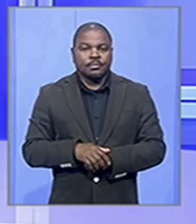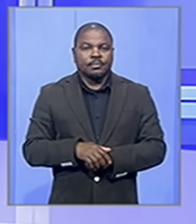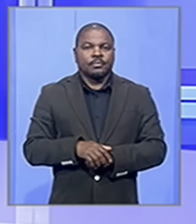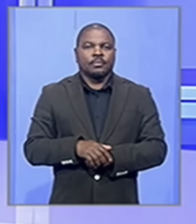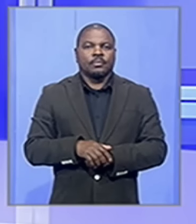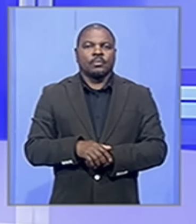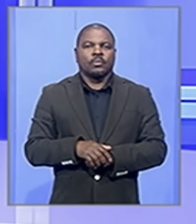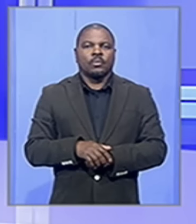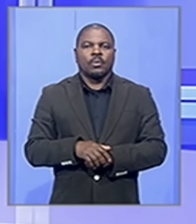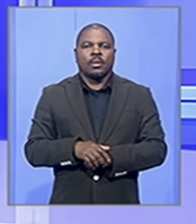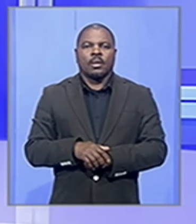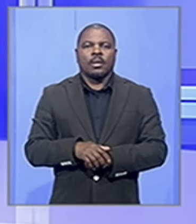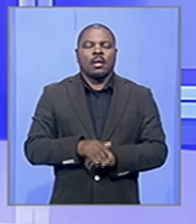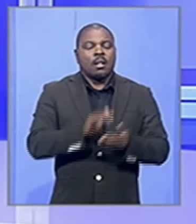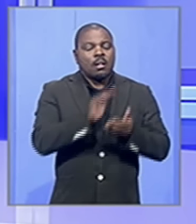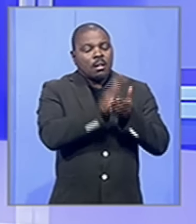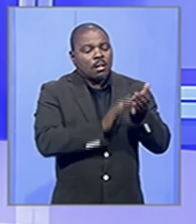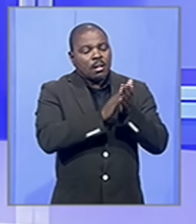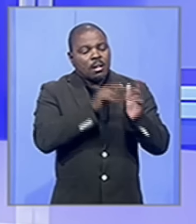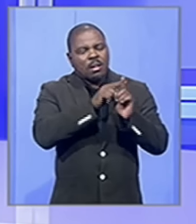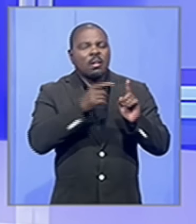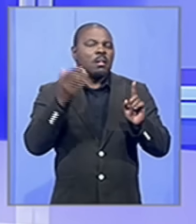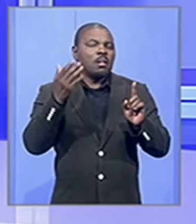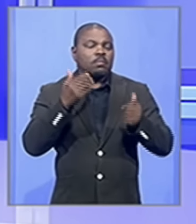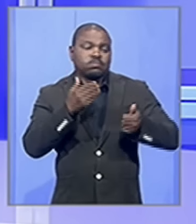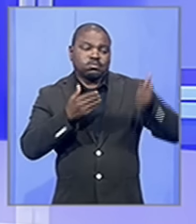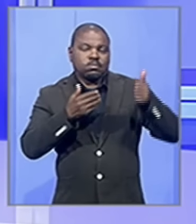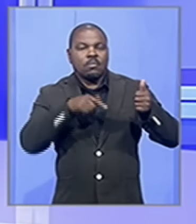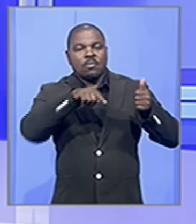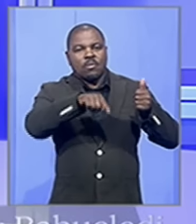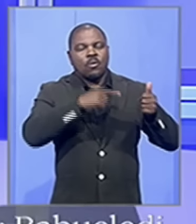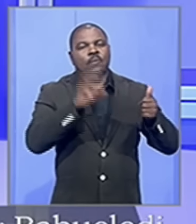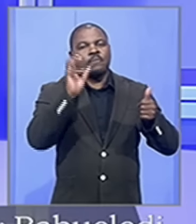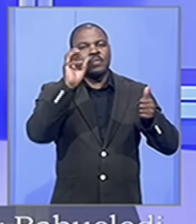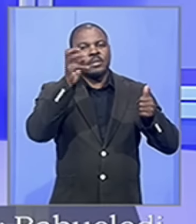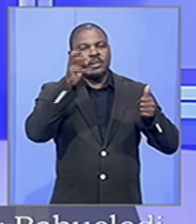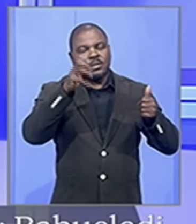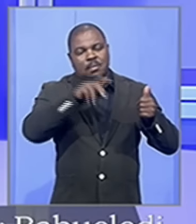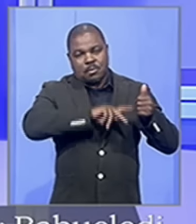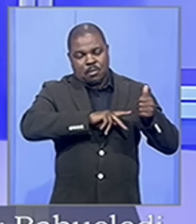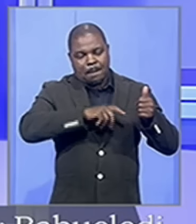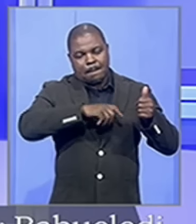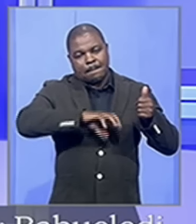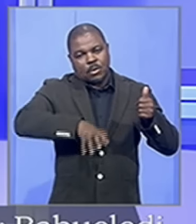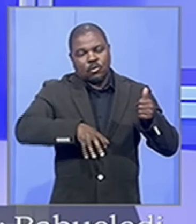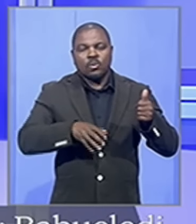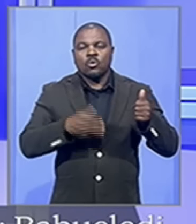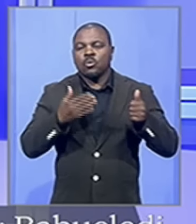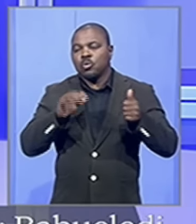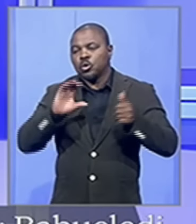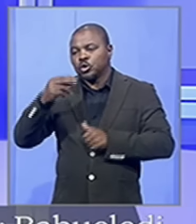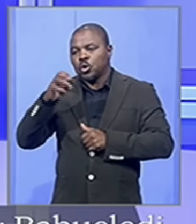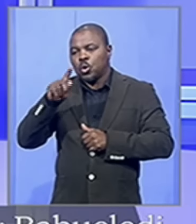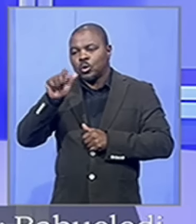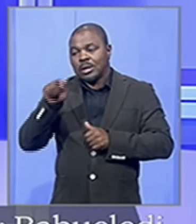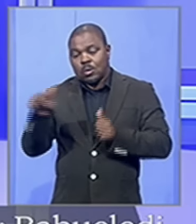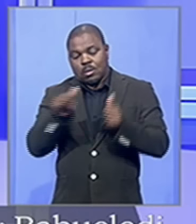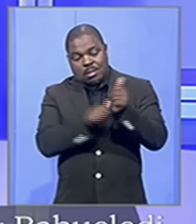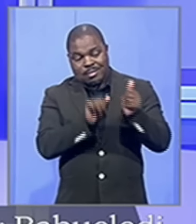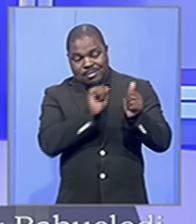Babueledi ba mothusi wa sebele wa pele wa ga Ace Magashule e bong morwadi Tsholota ba re ba gagamadiwa ke tshwetso ya khotla tshekelo